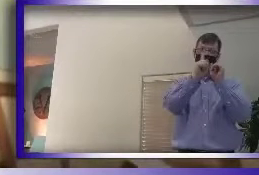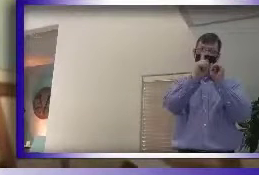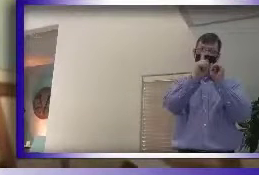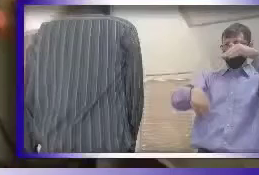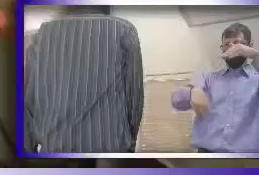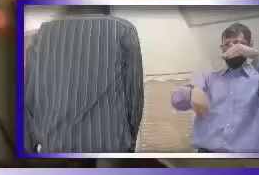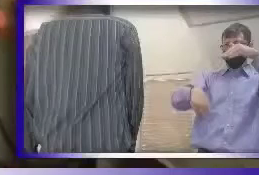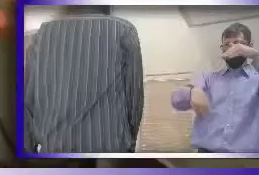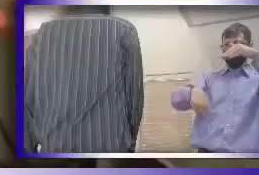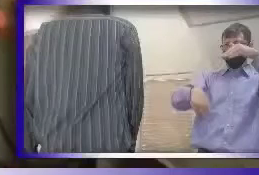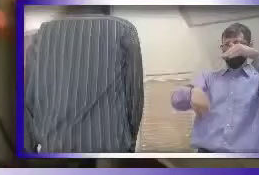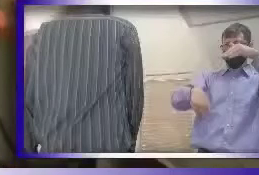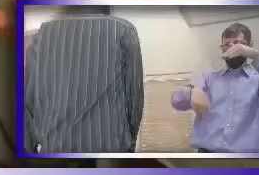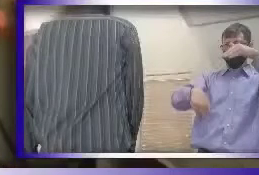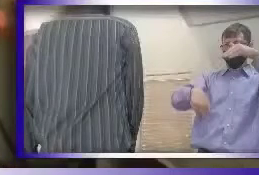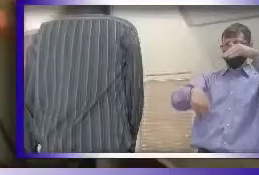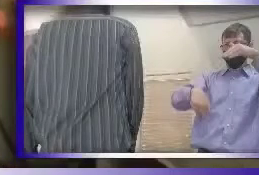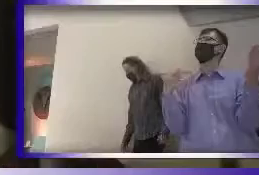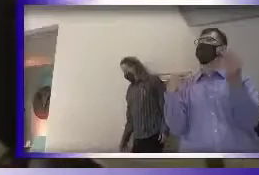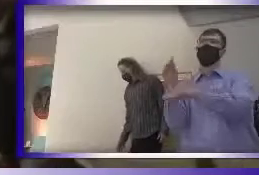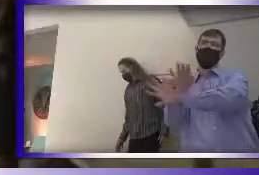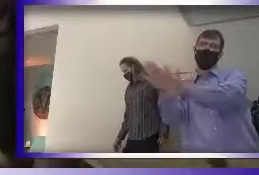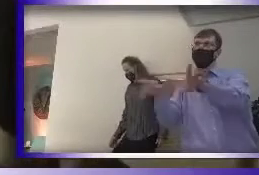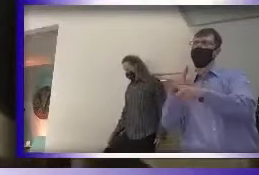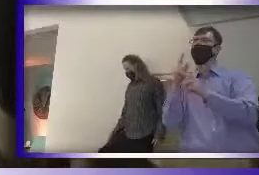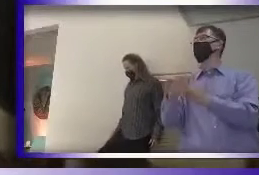Because we're on an equal praying field down here.